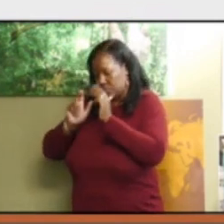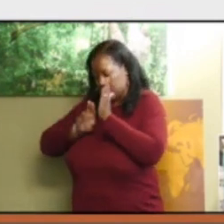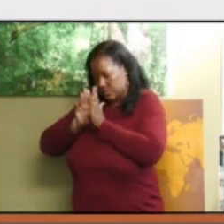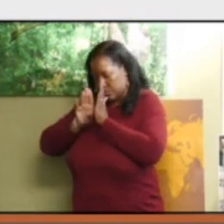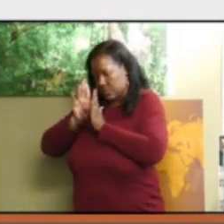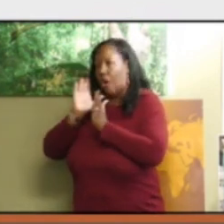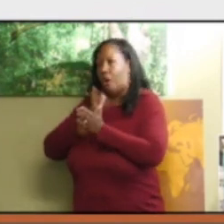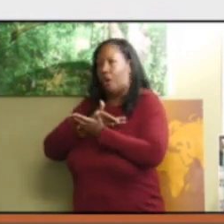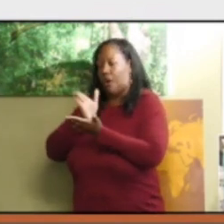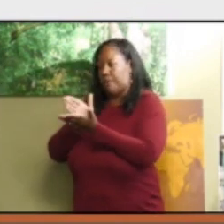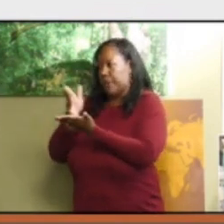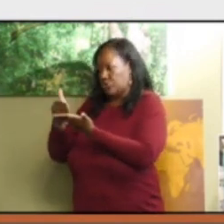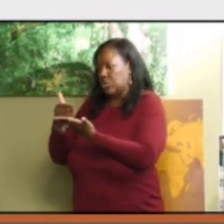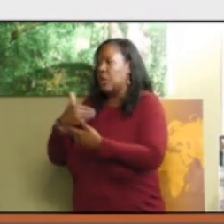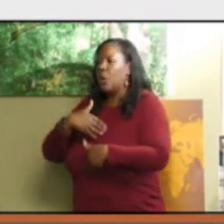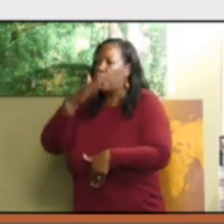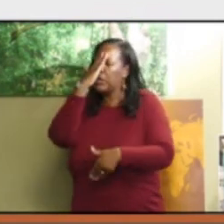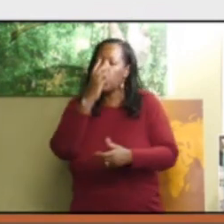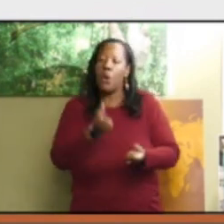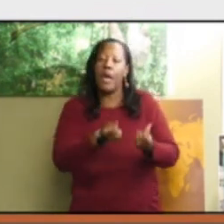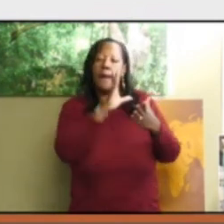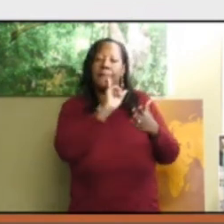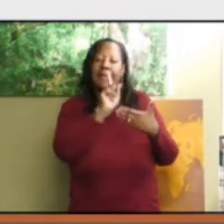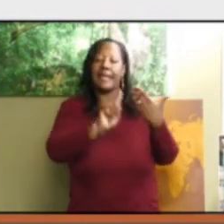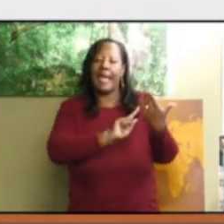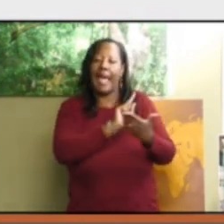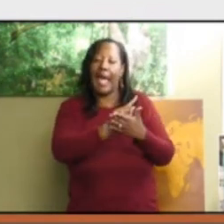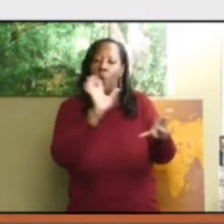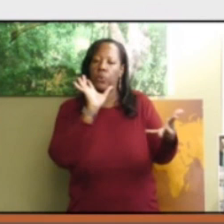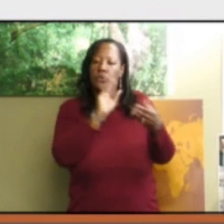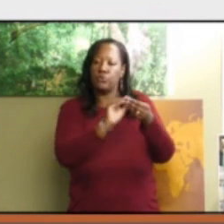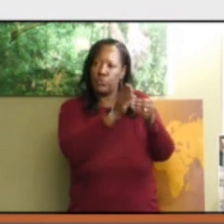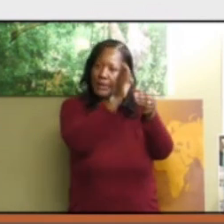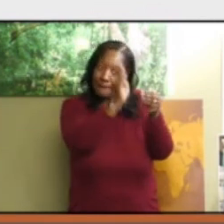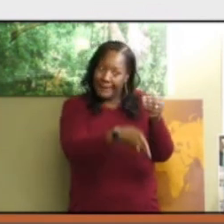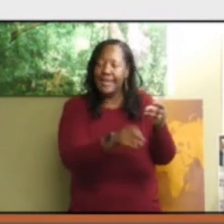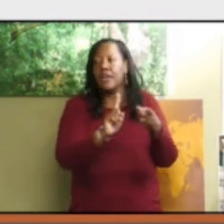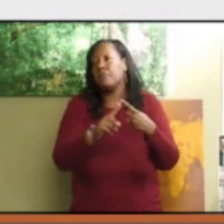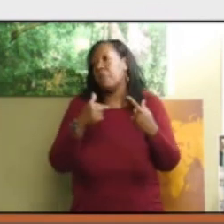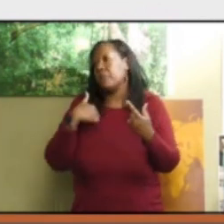take to complete a job, but we may use a rate of $62.